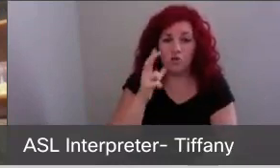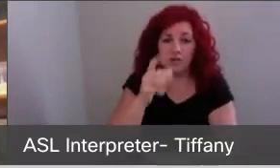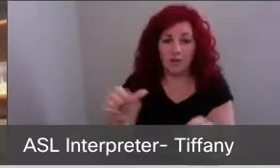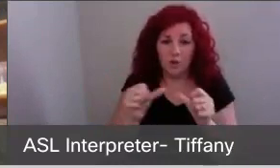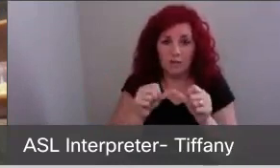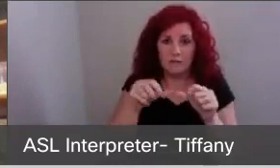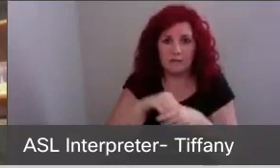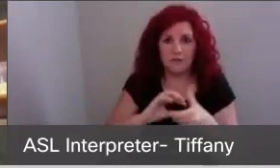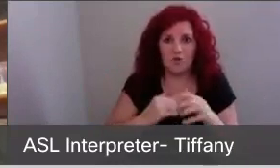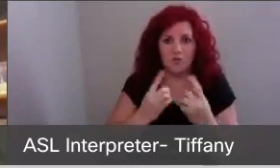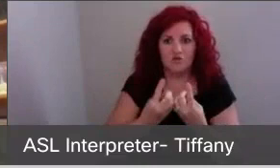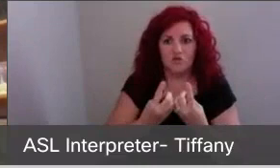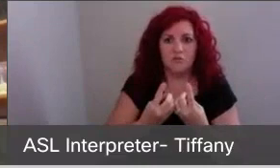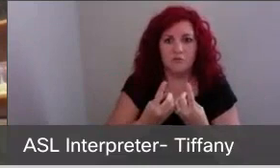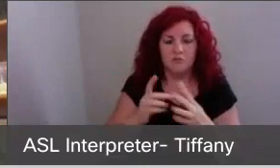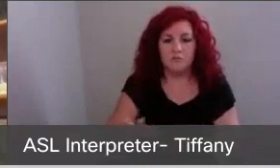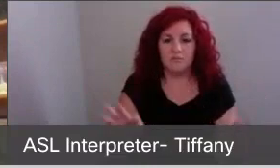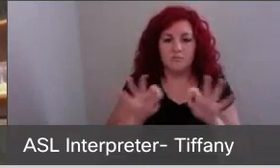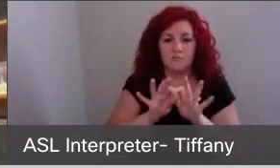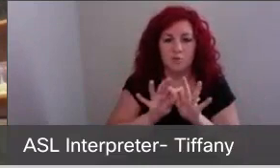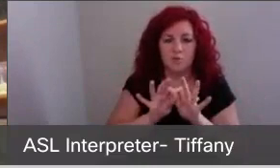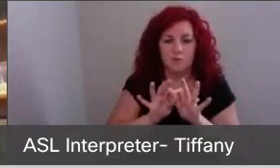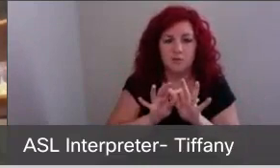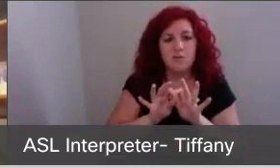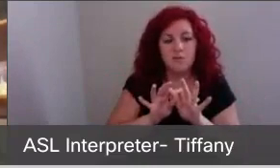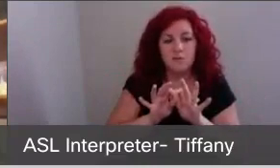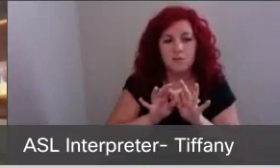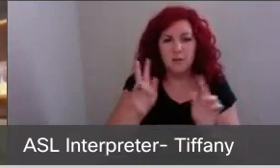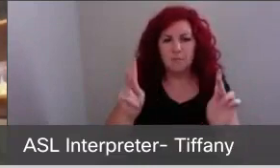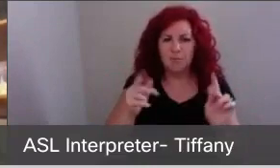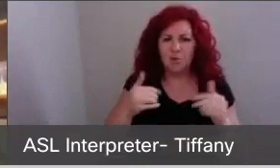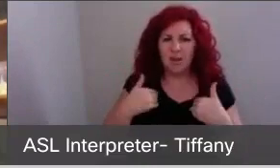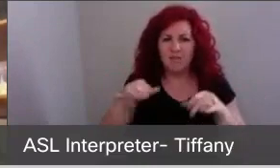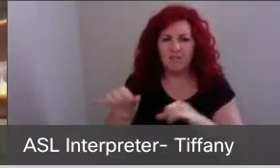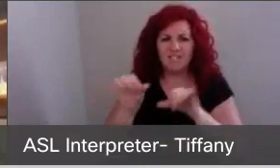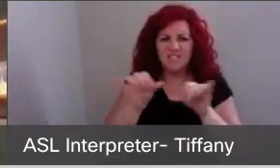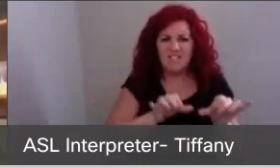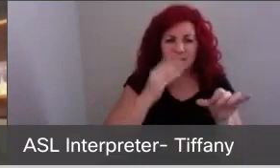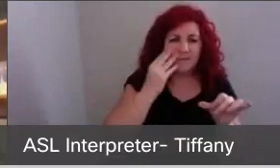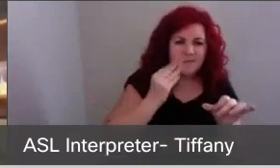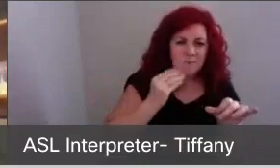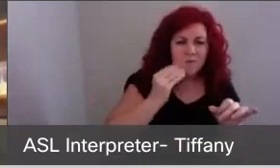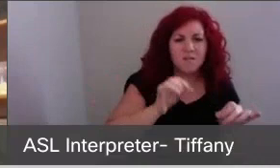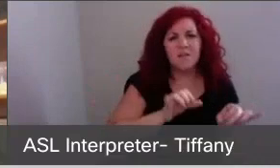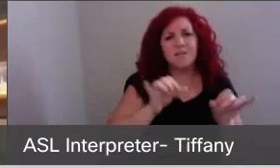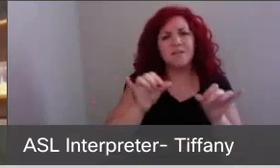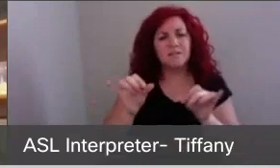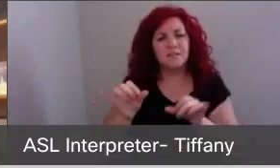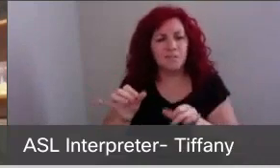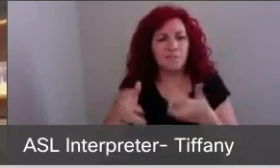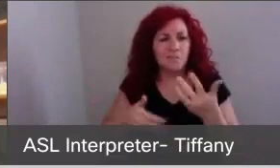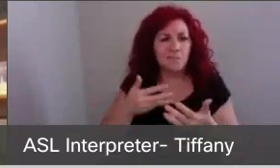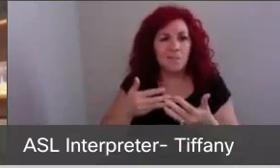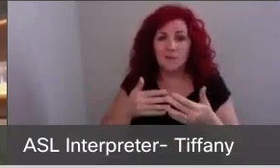district and how important it is to have the people who were share the same kind of experiences, the same kinds of